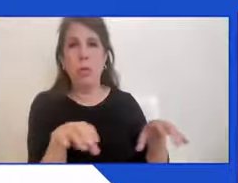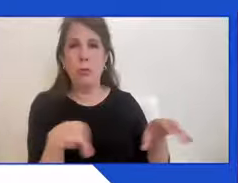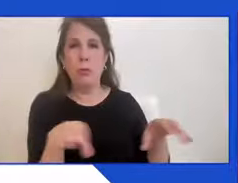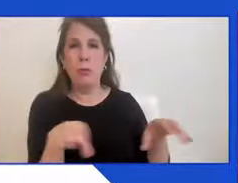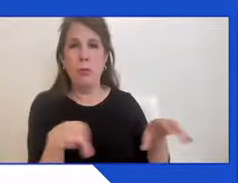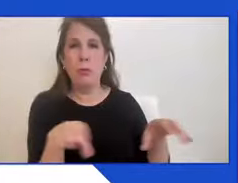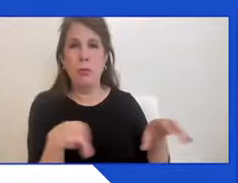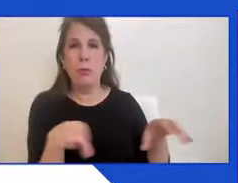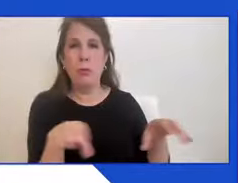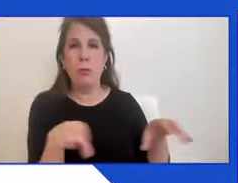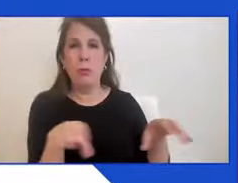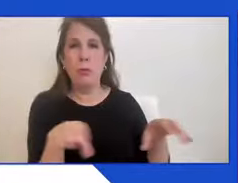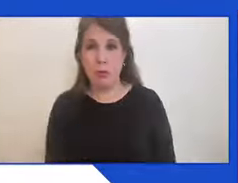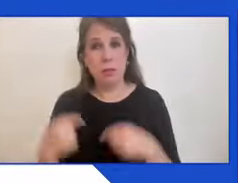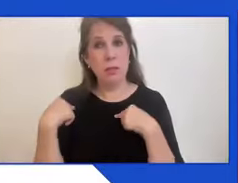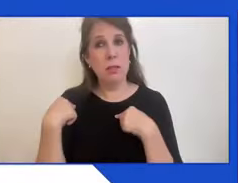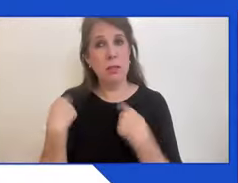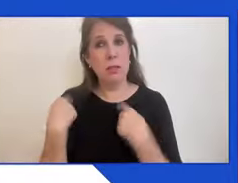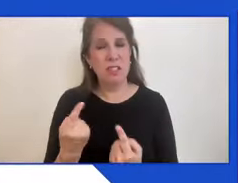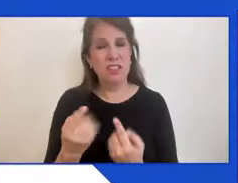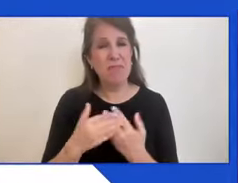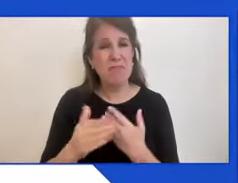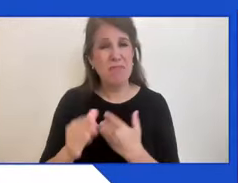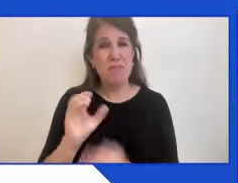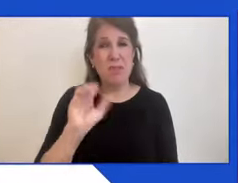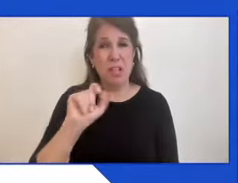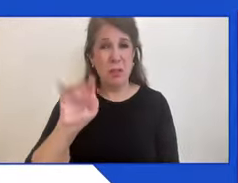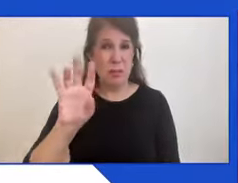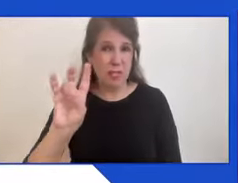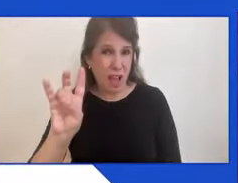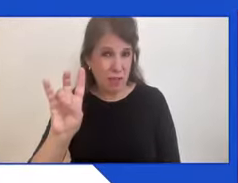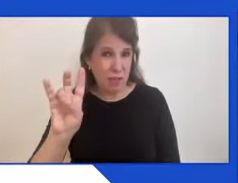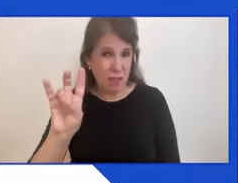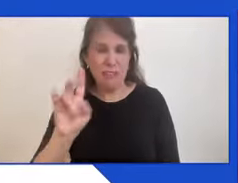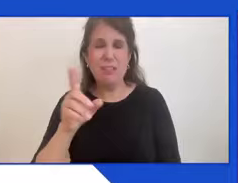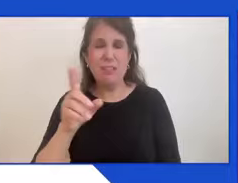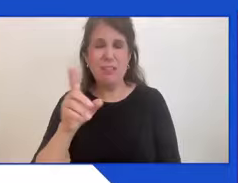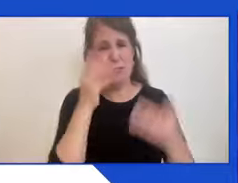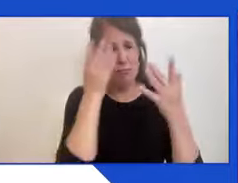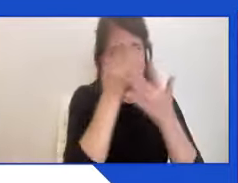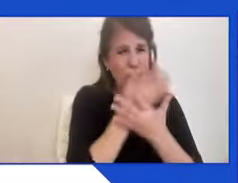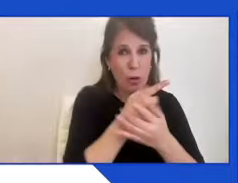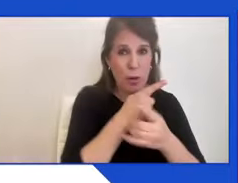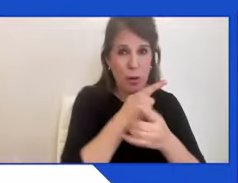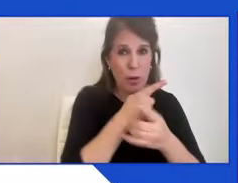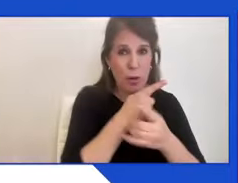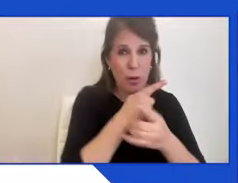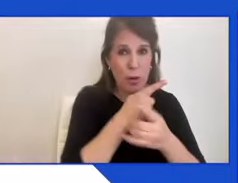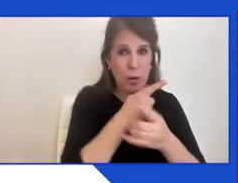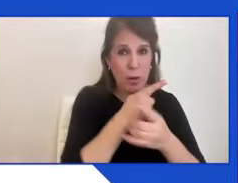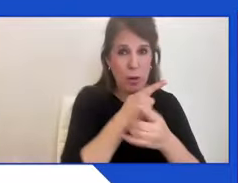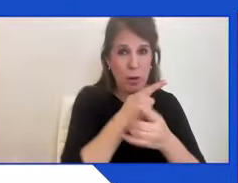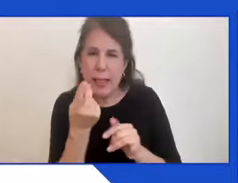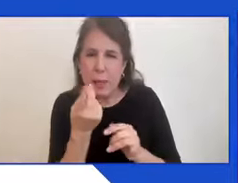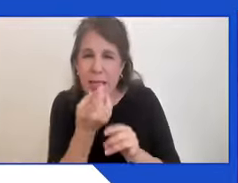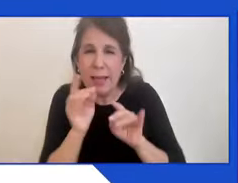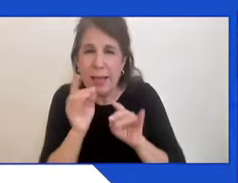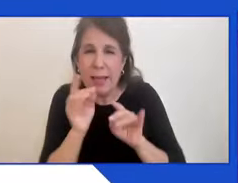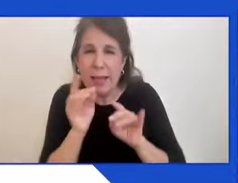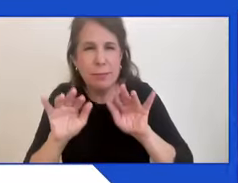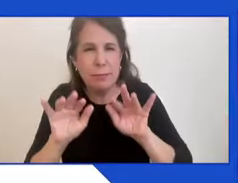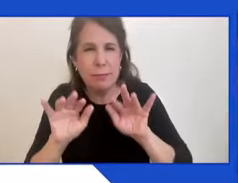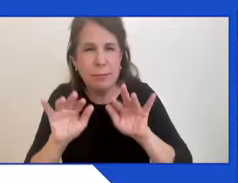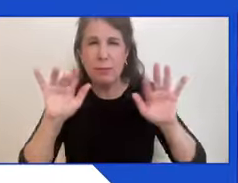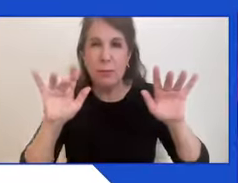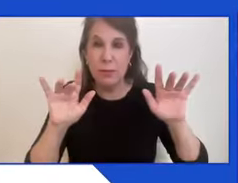However, since October 7th, amidst the darkness, we've seen glimmers of light. World landmarks lit